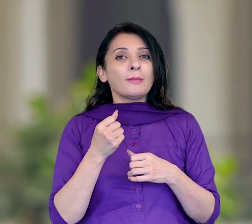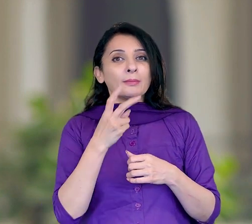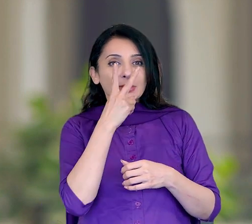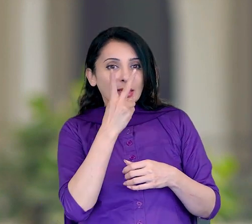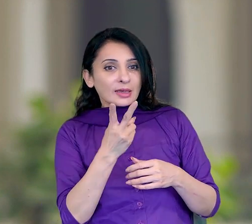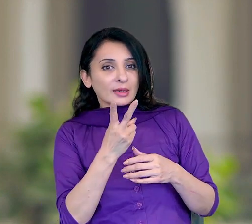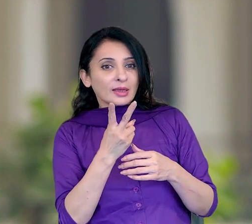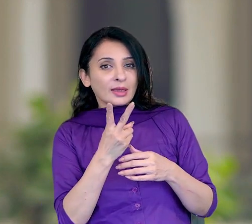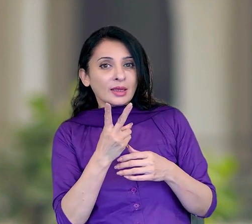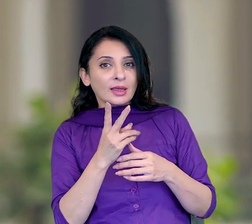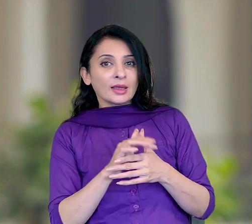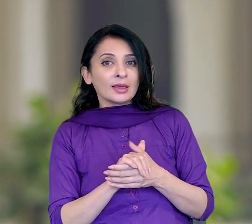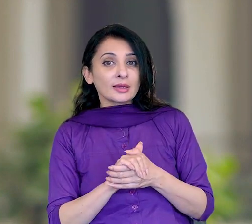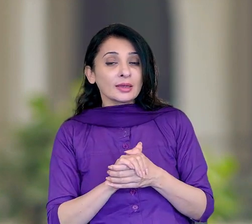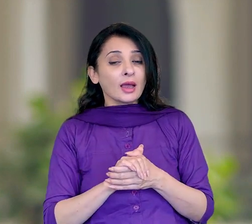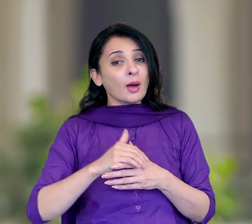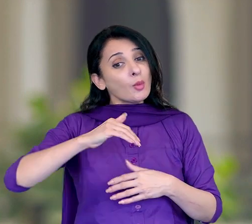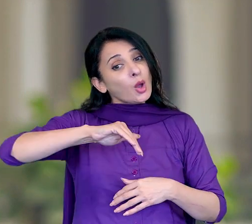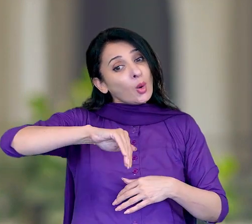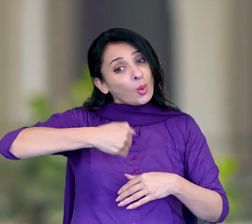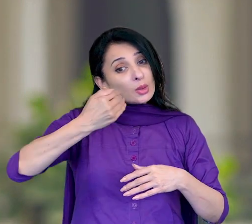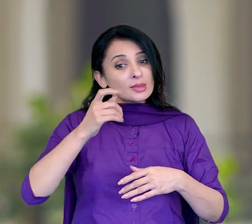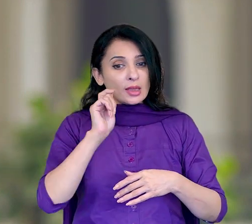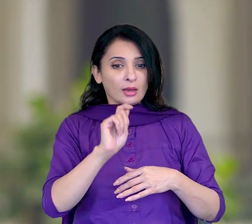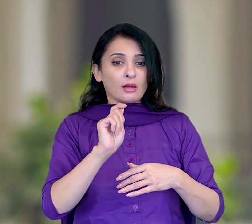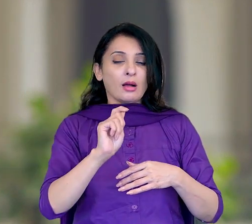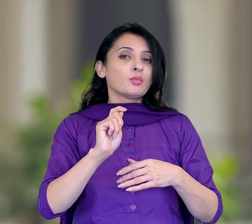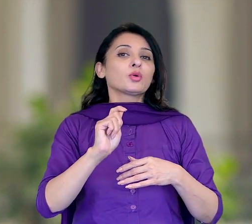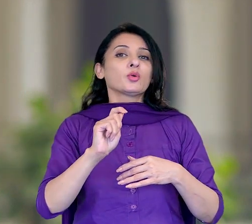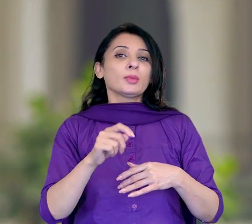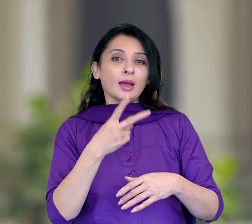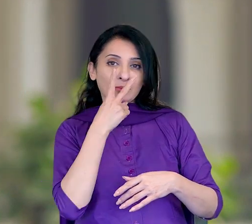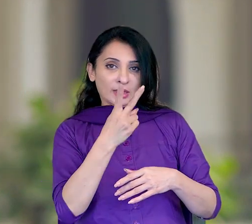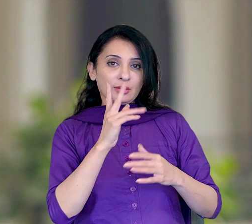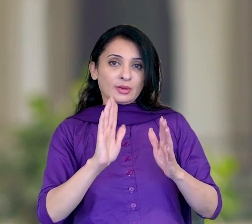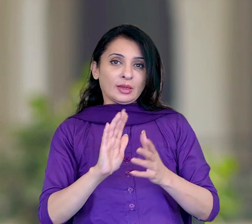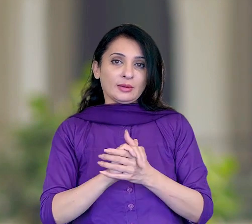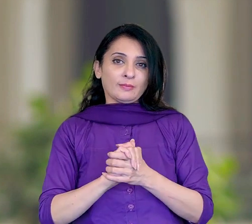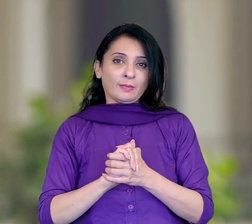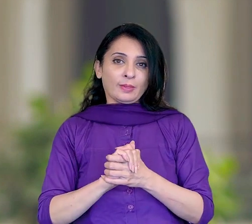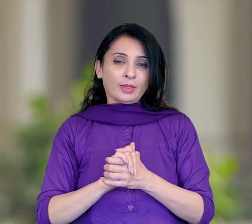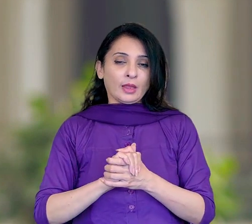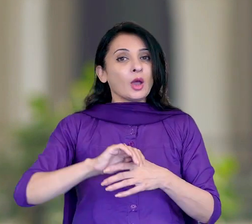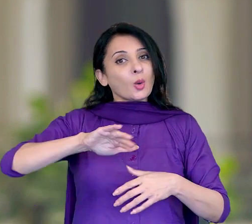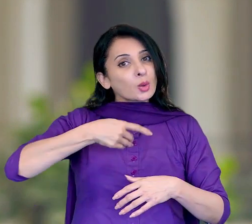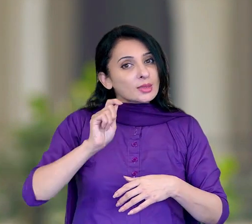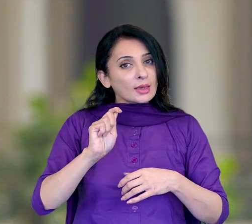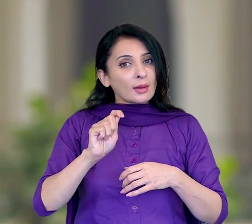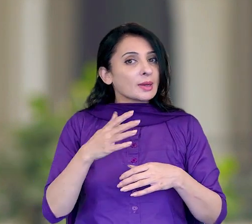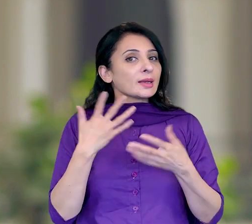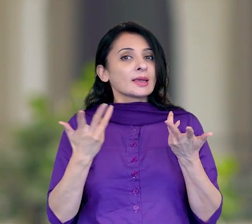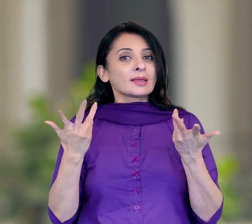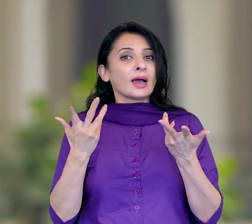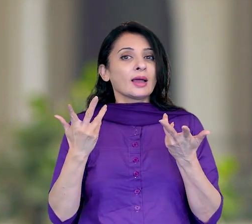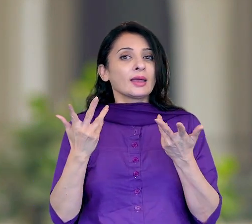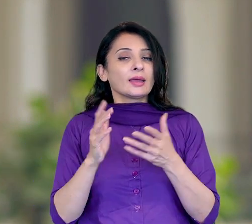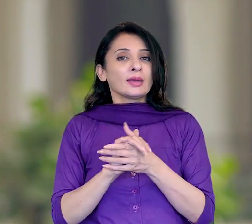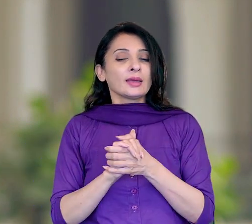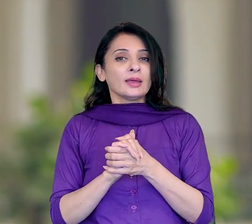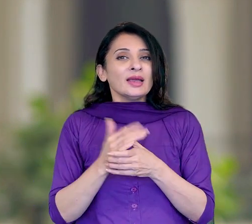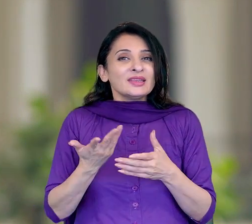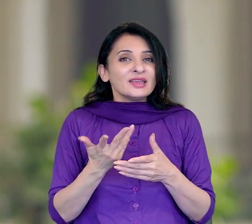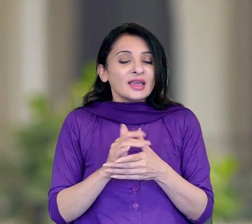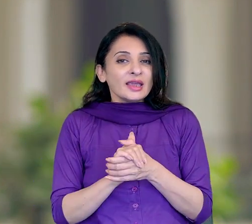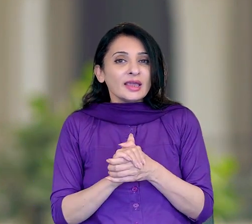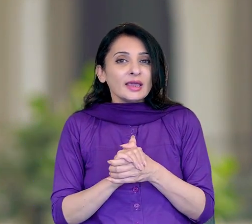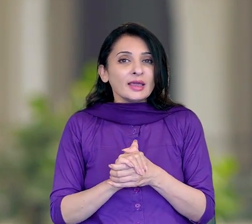by itself. The automation is a seamless activity that promotes actually seamless activity,